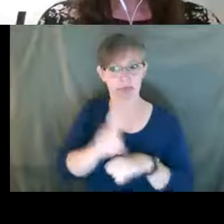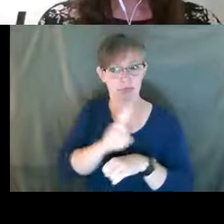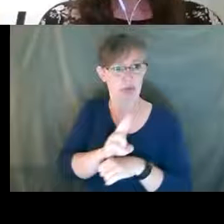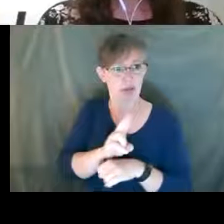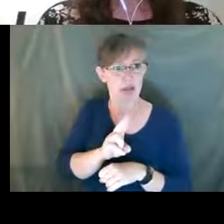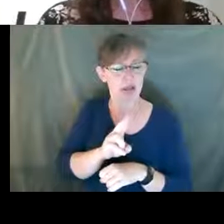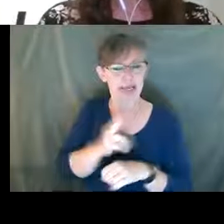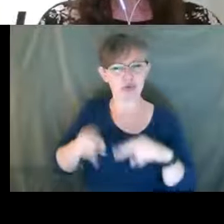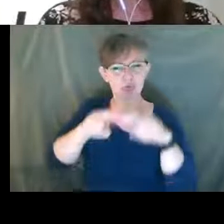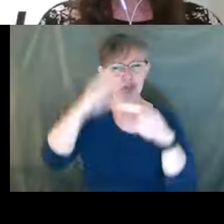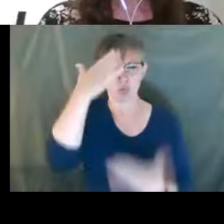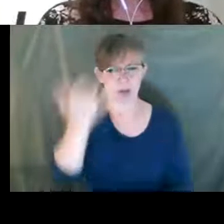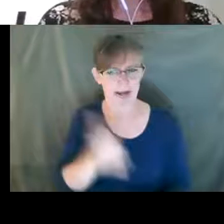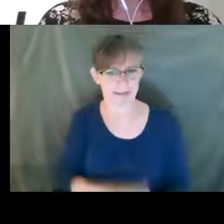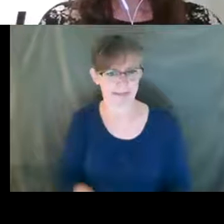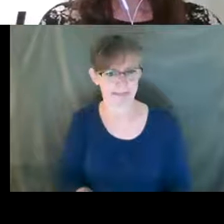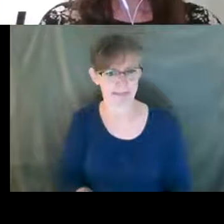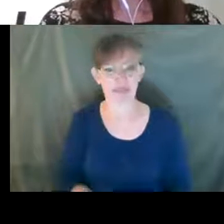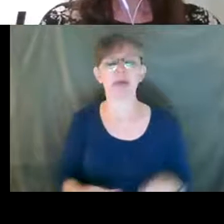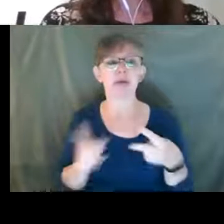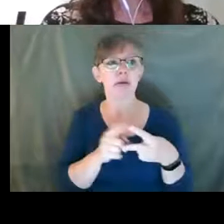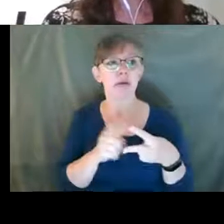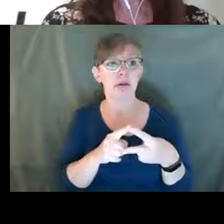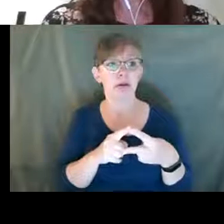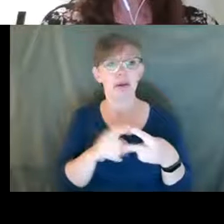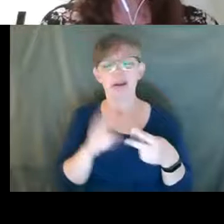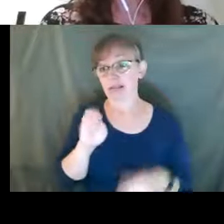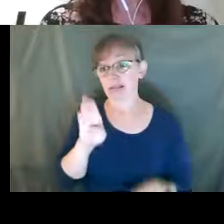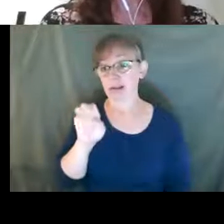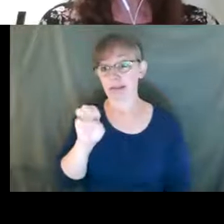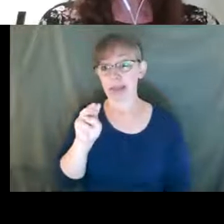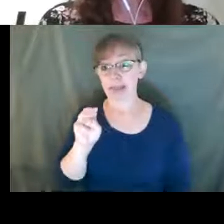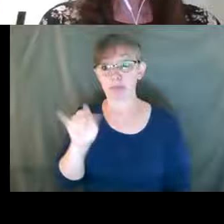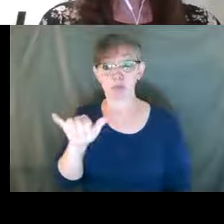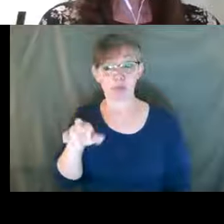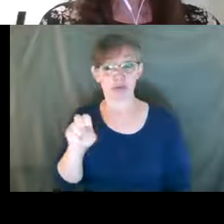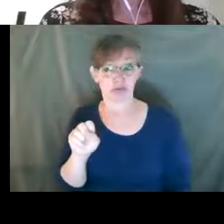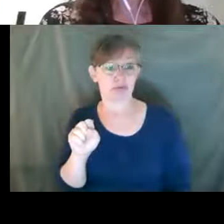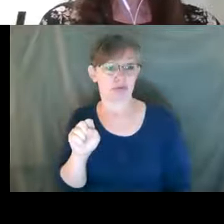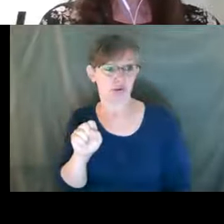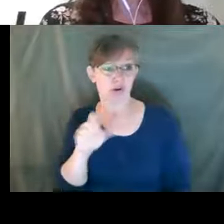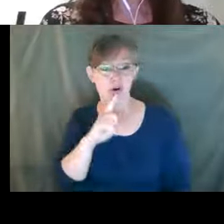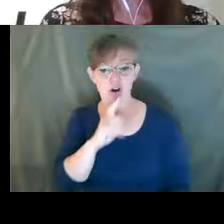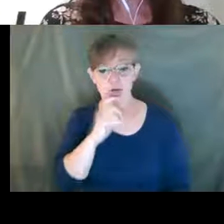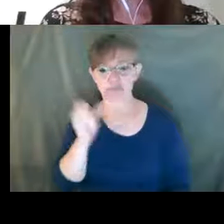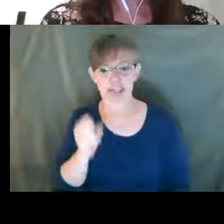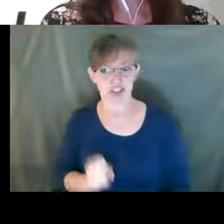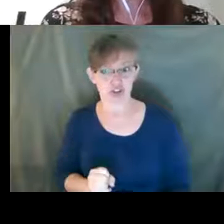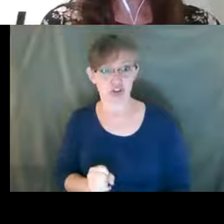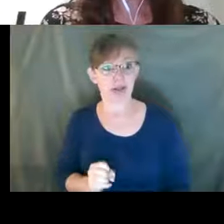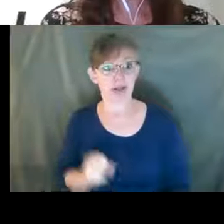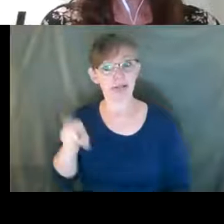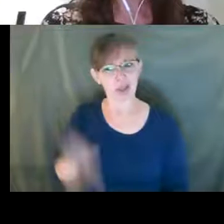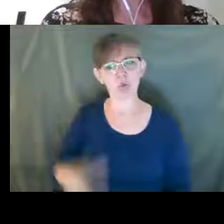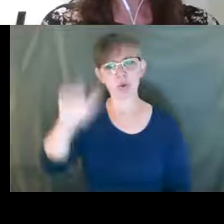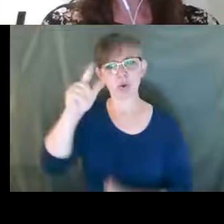for one reason, baby boomers are aging, and they grew up during a time when substance use was more culturally